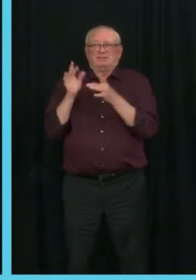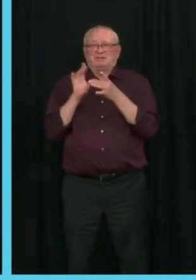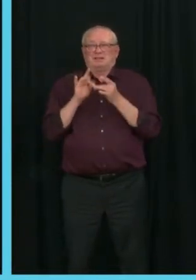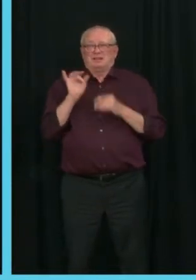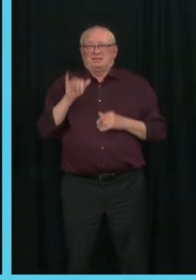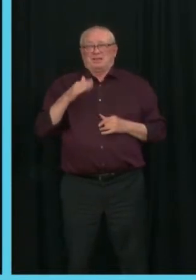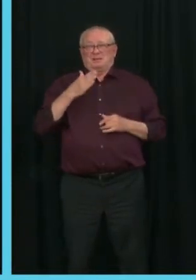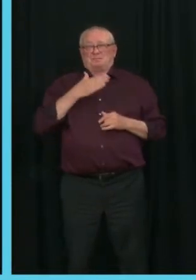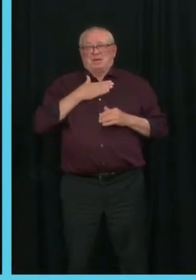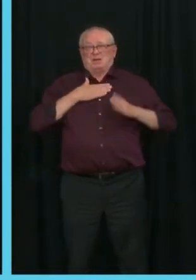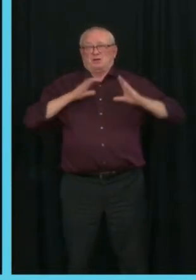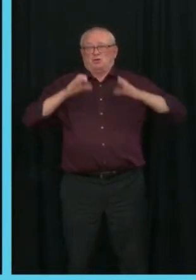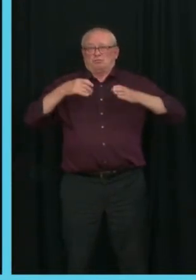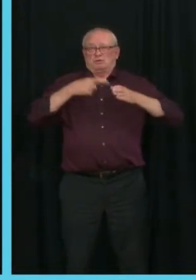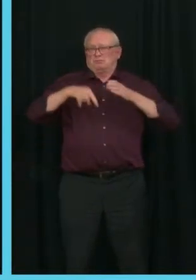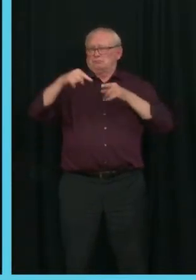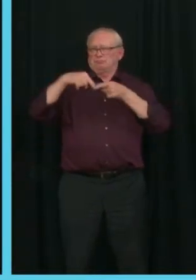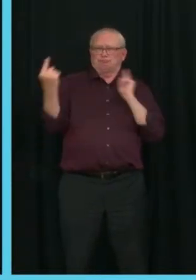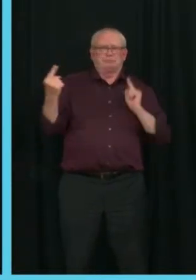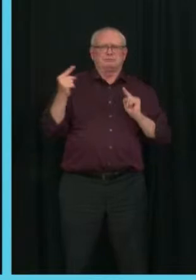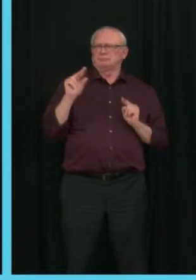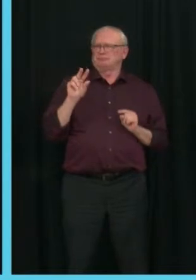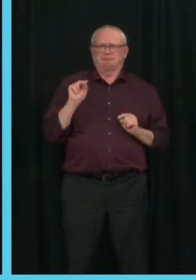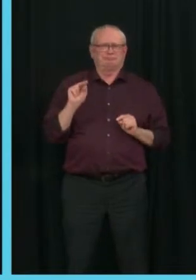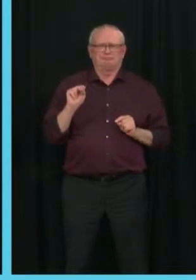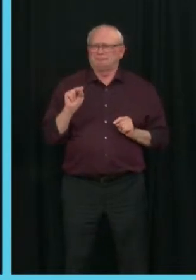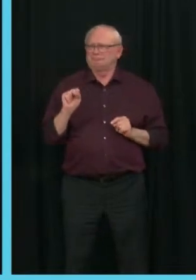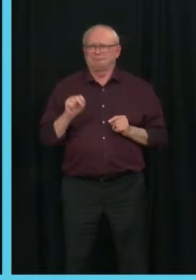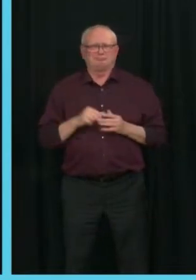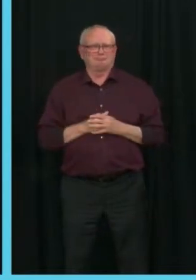not the case. You wrote about a